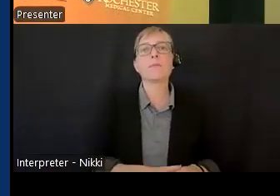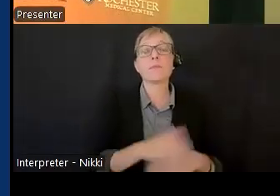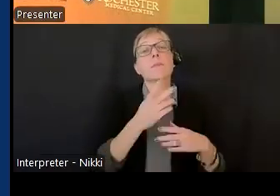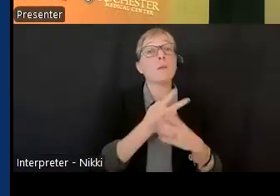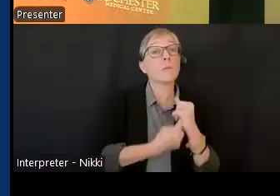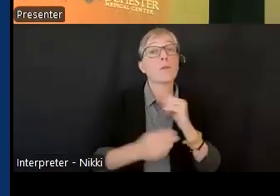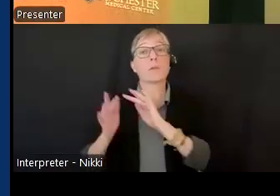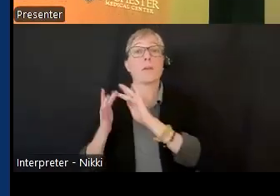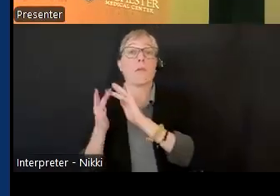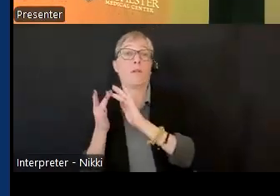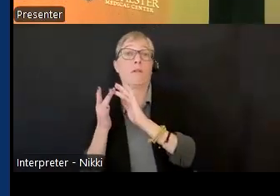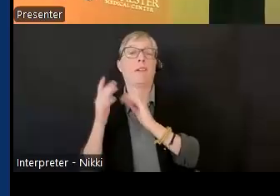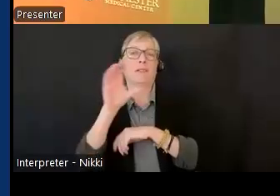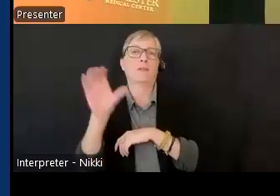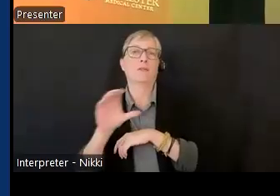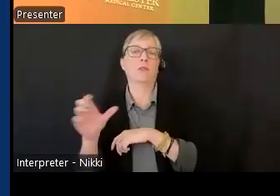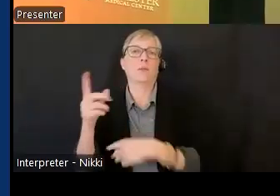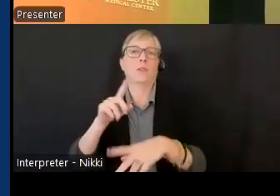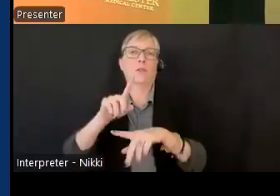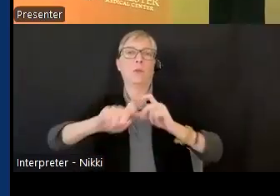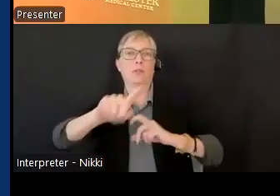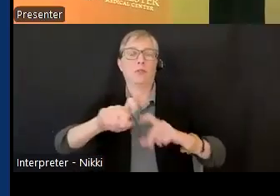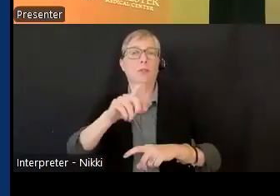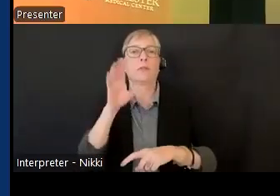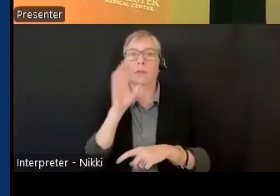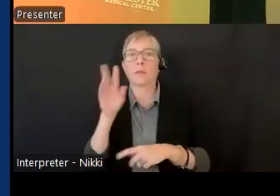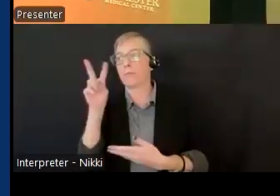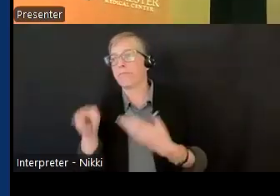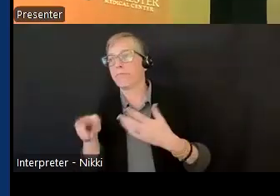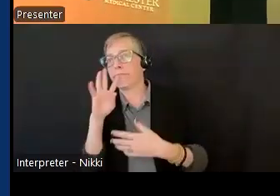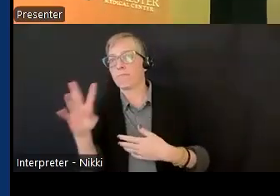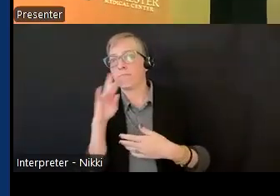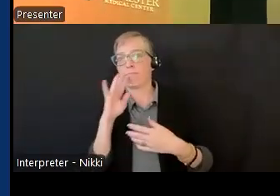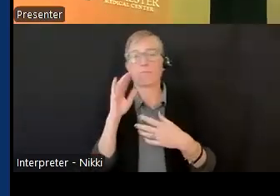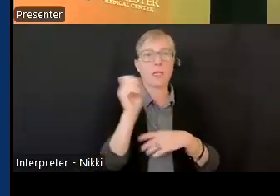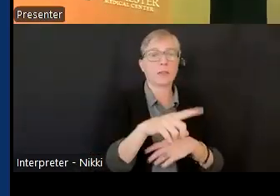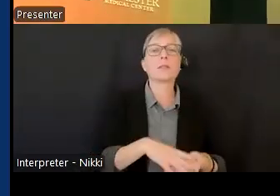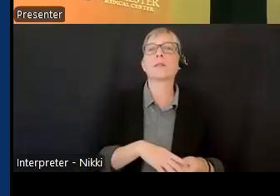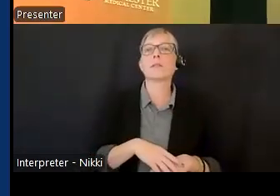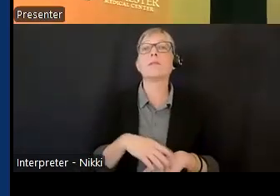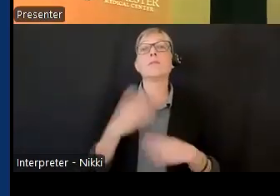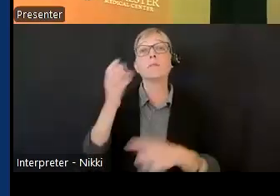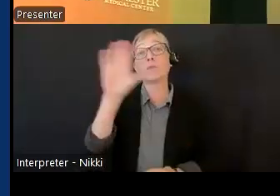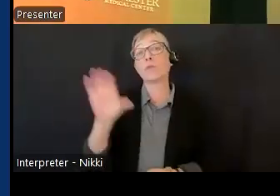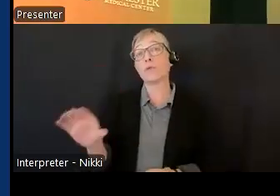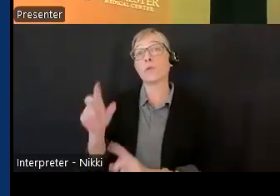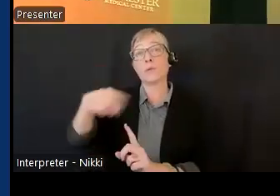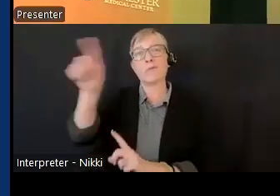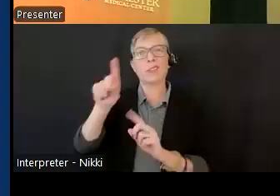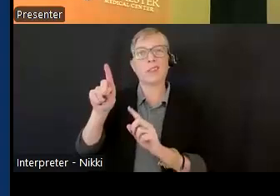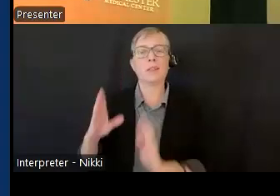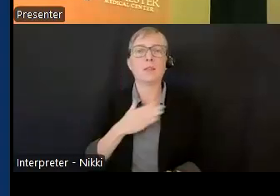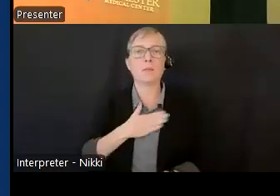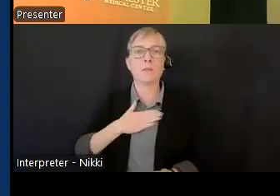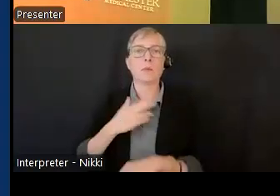as well as those from on Zoom. To our friends who are attending on Zoom, please feel free to use the Q&A function to enter your questions at any